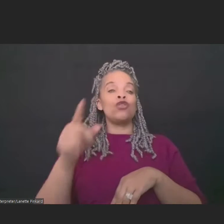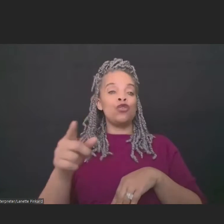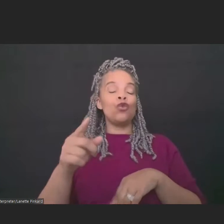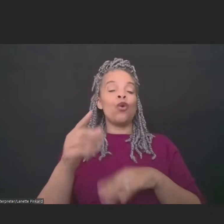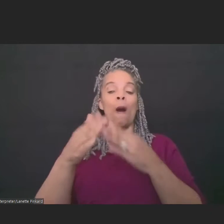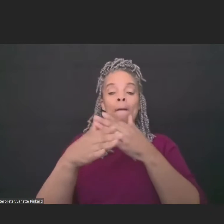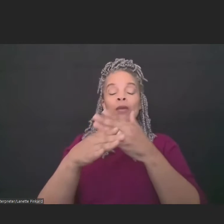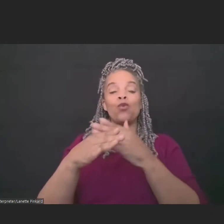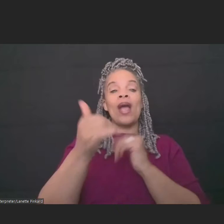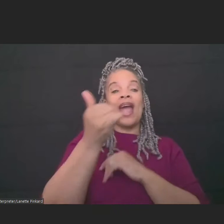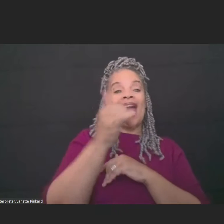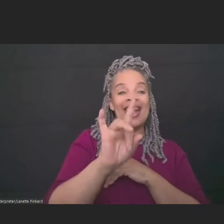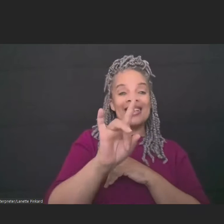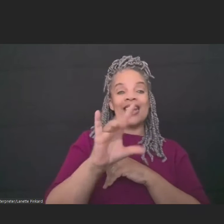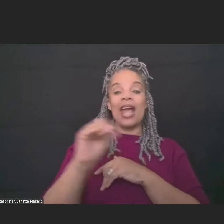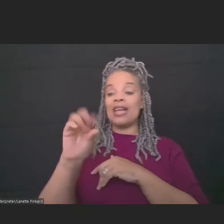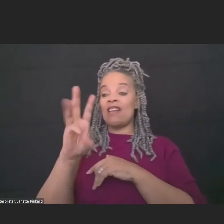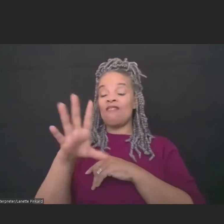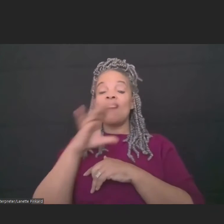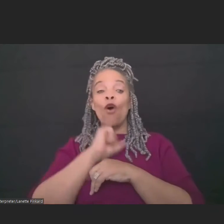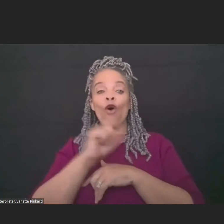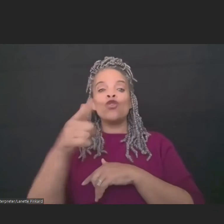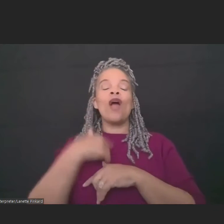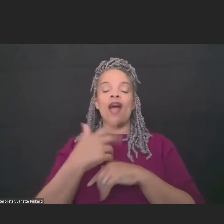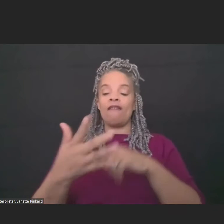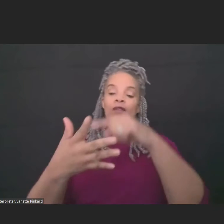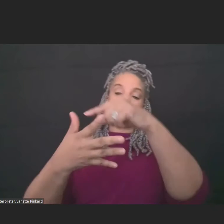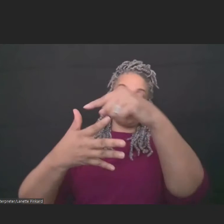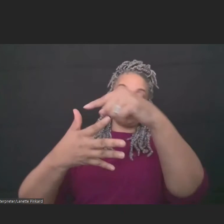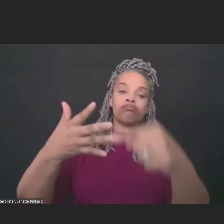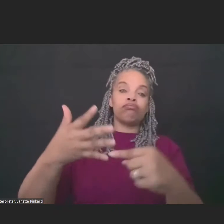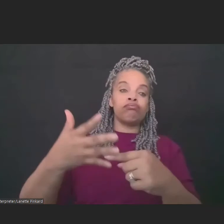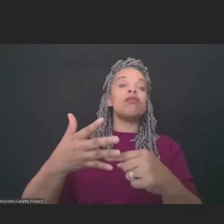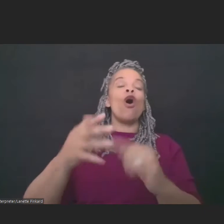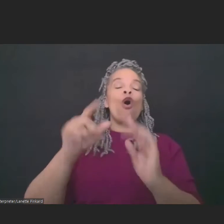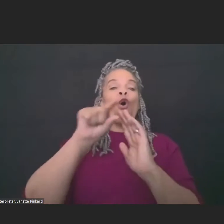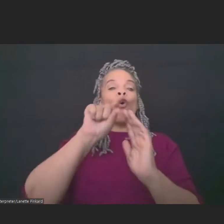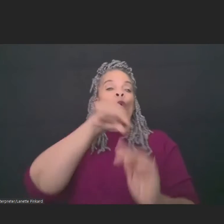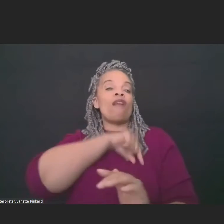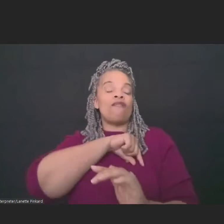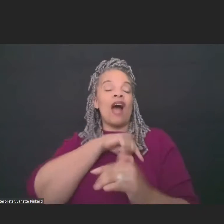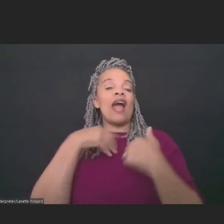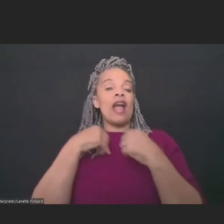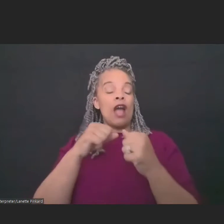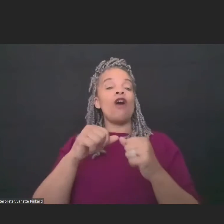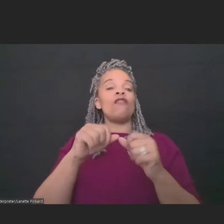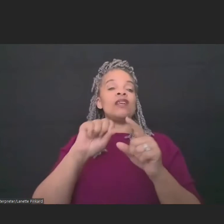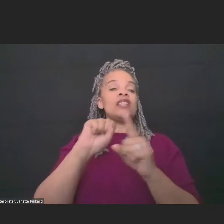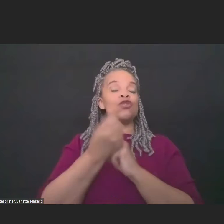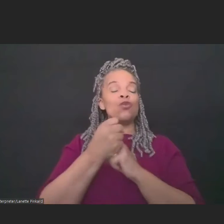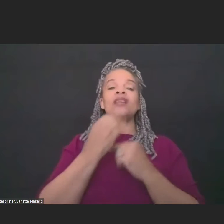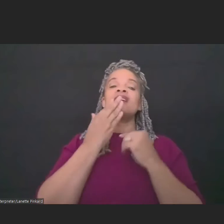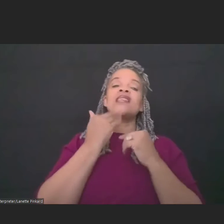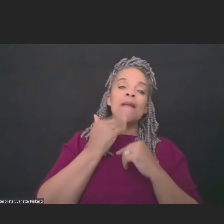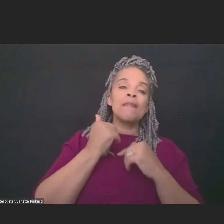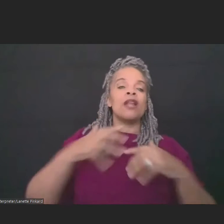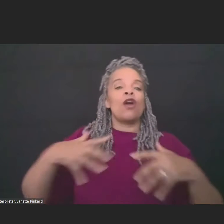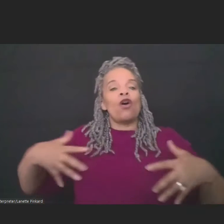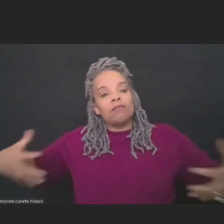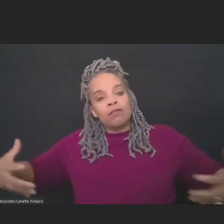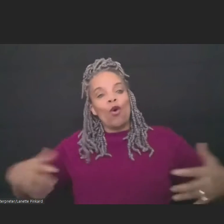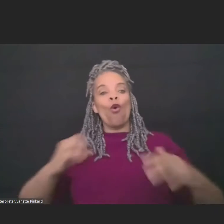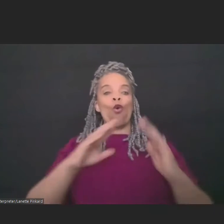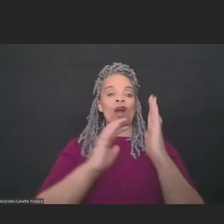between 18 and 65 and you have one of the state qualifying health conditions such as diabetes, obesity, or